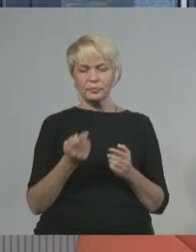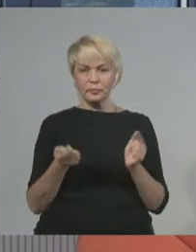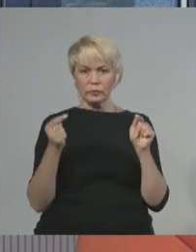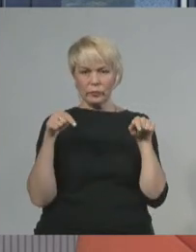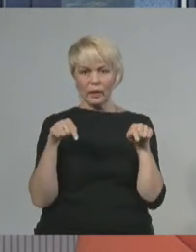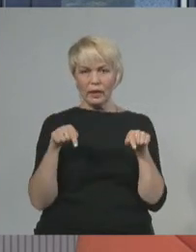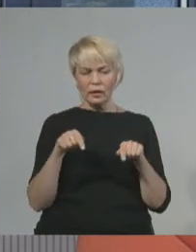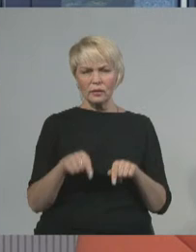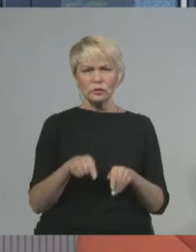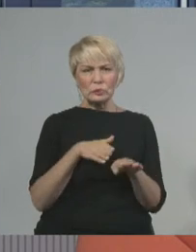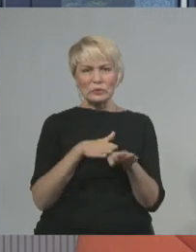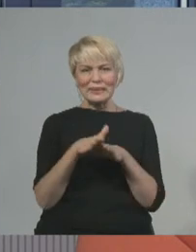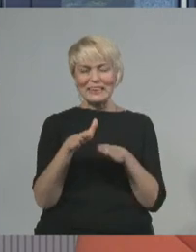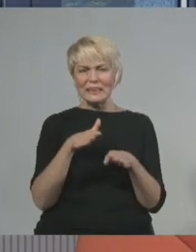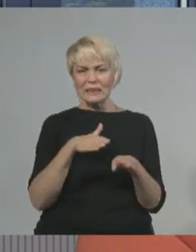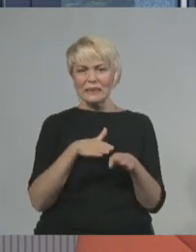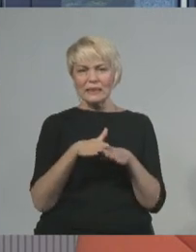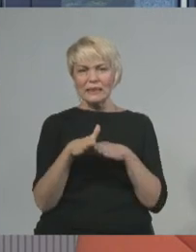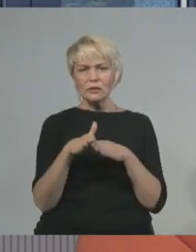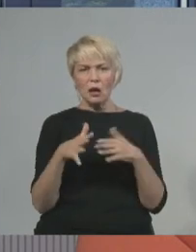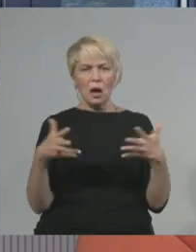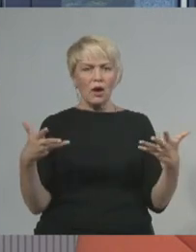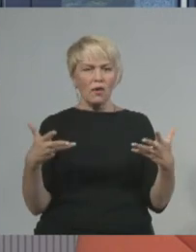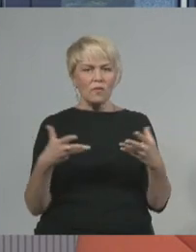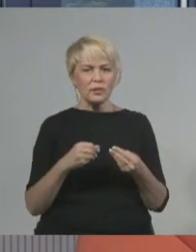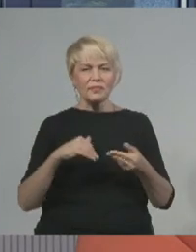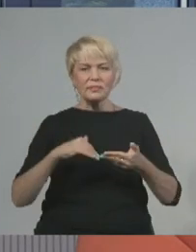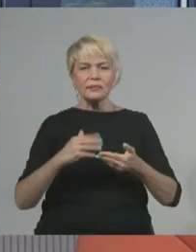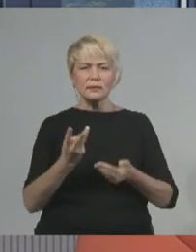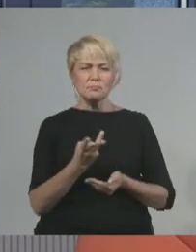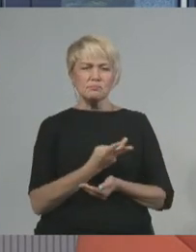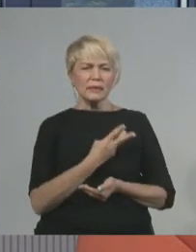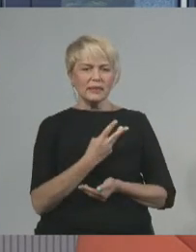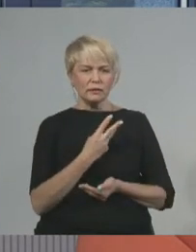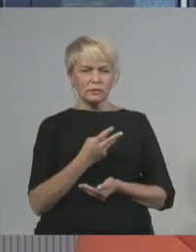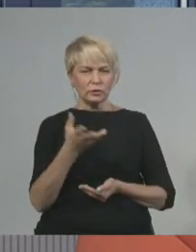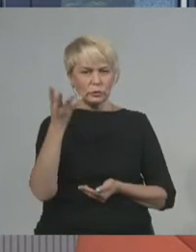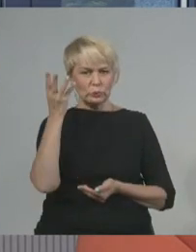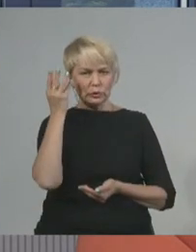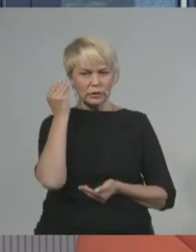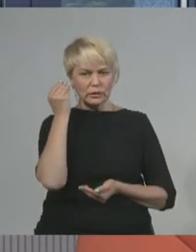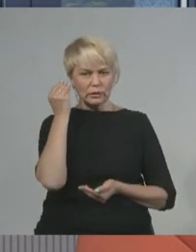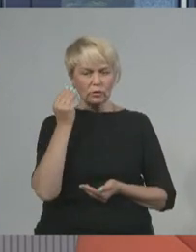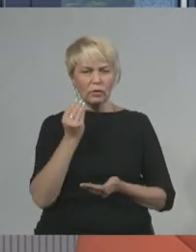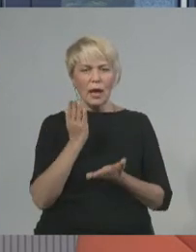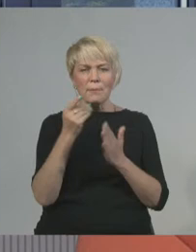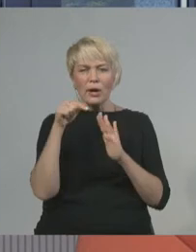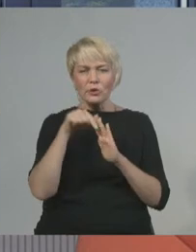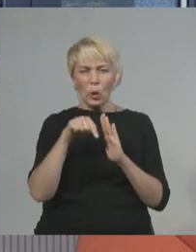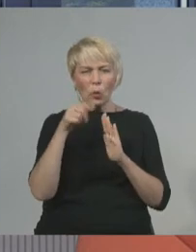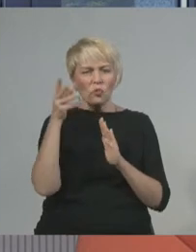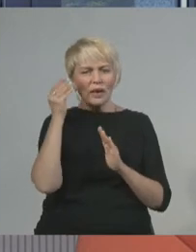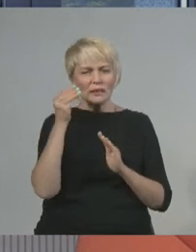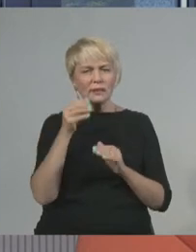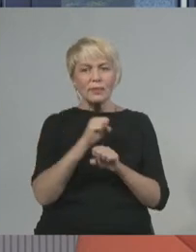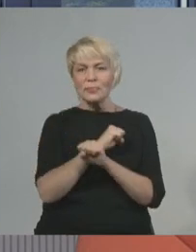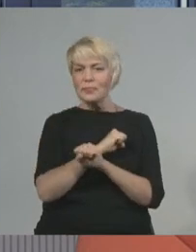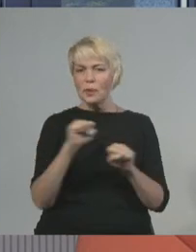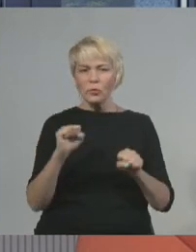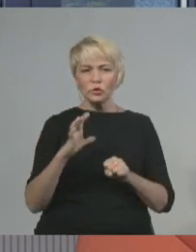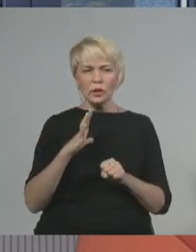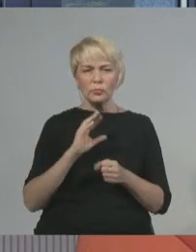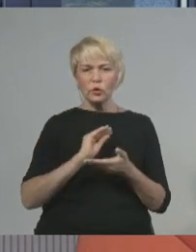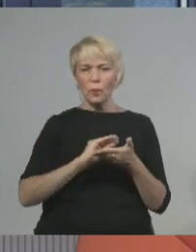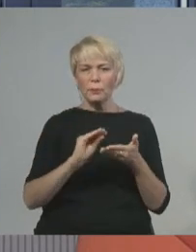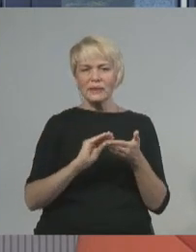including international there's the sense from some in the media community here that in the broader community as well that